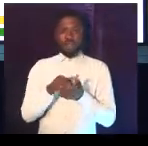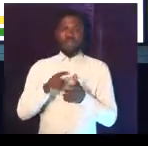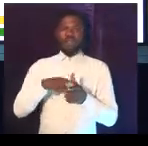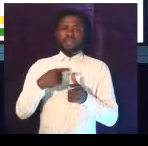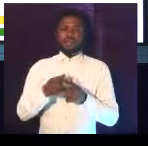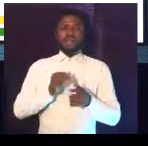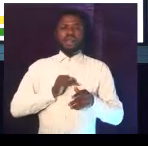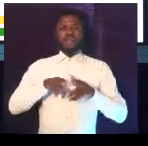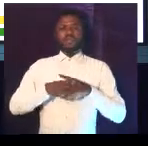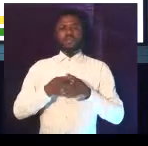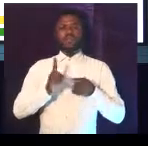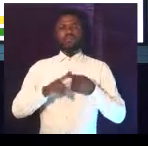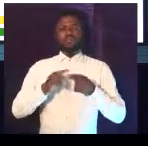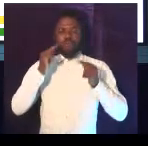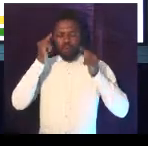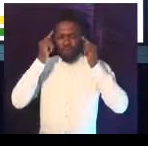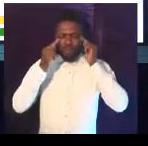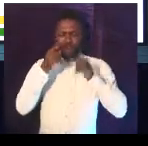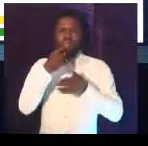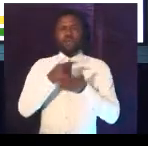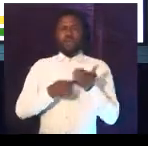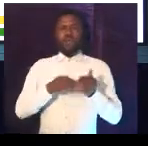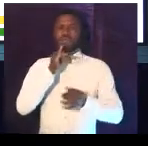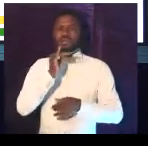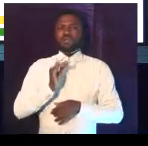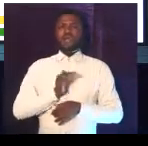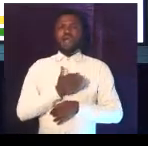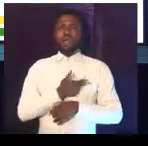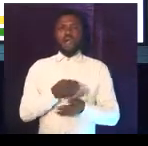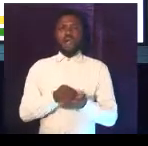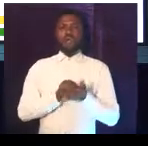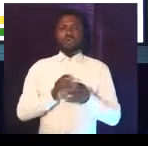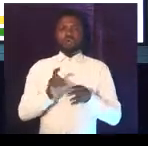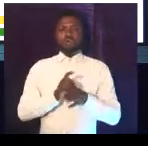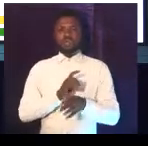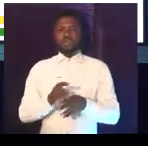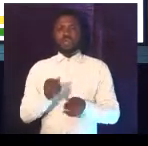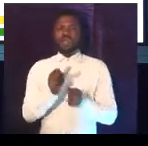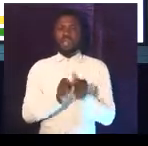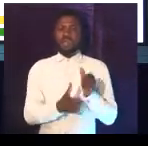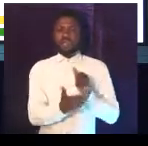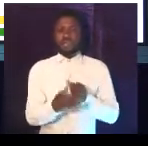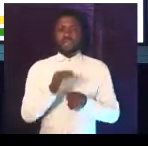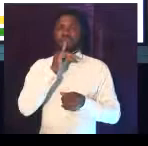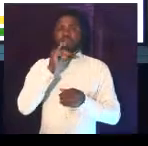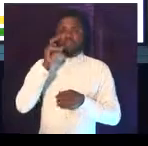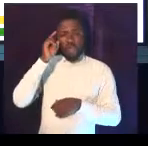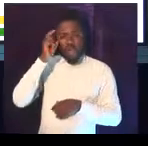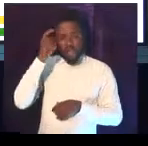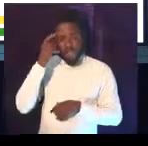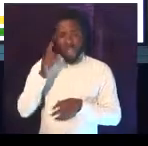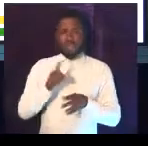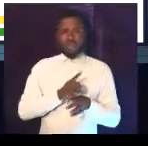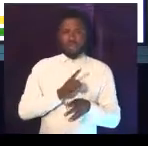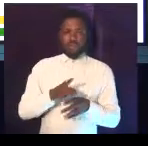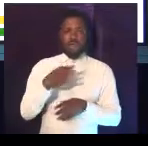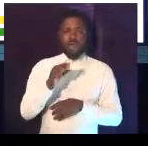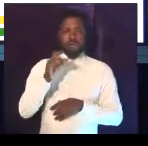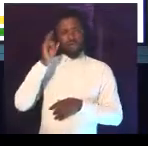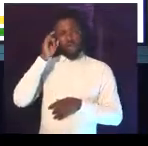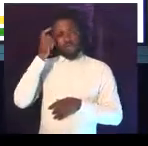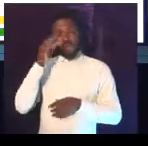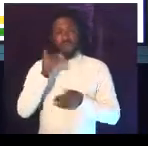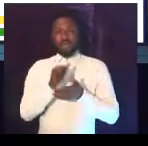again. Then I begin to wonder, what is our own duty? Everything is duty of the government, this duty